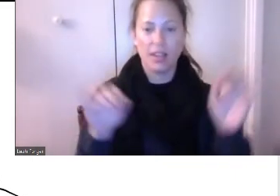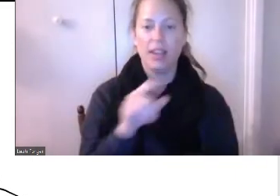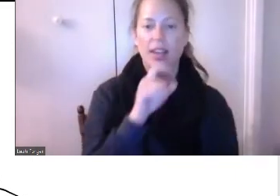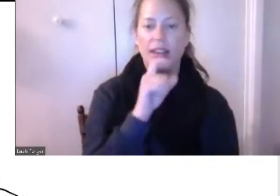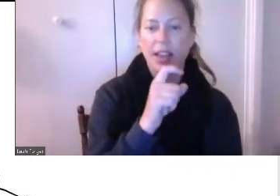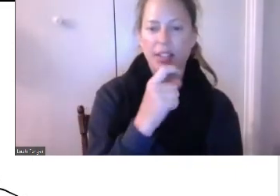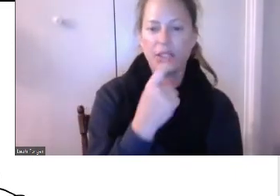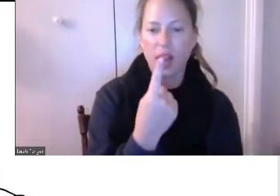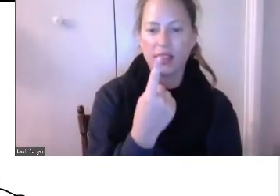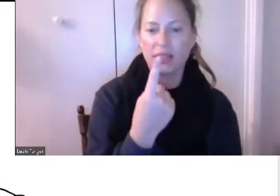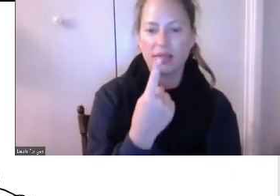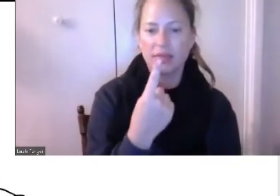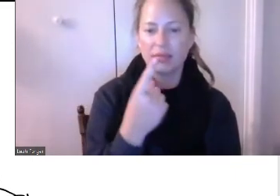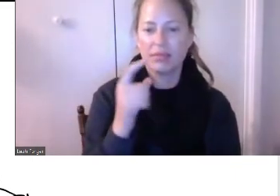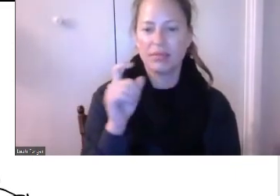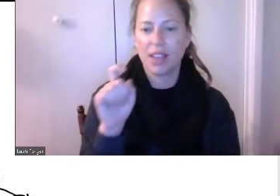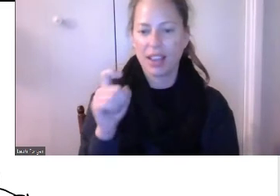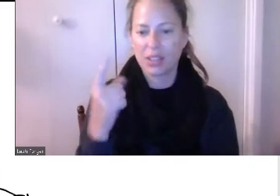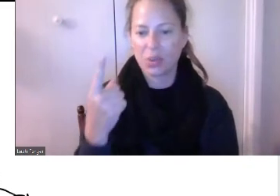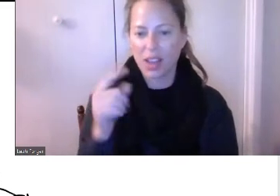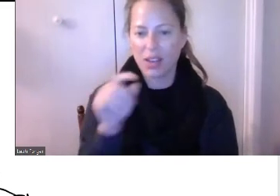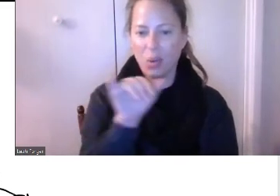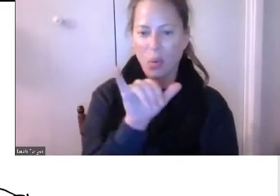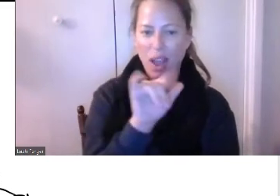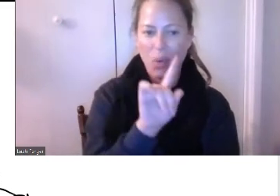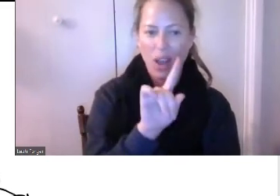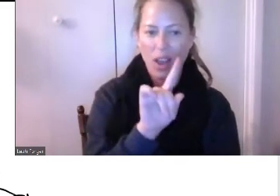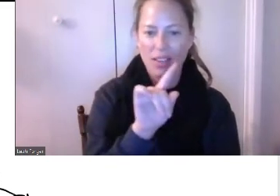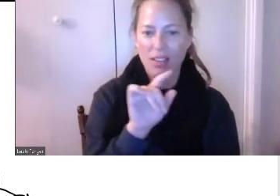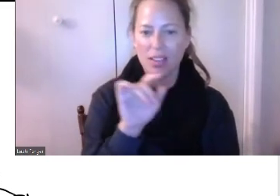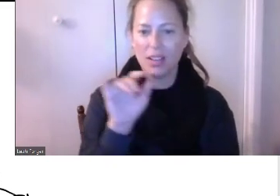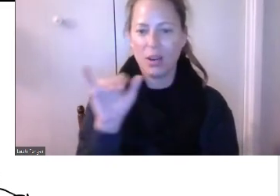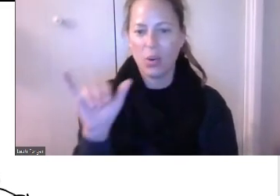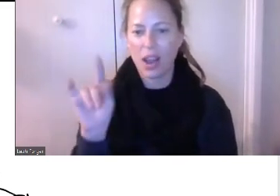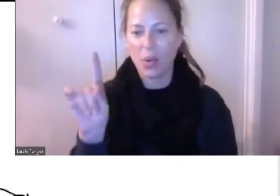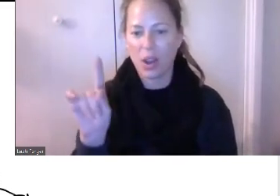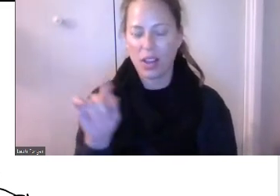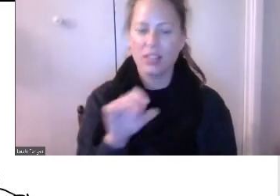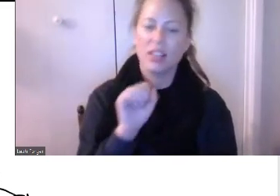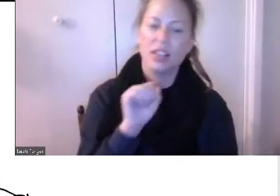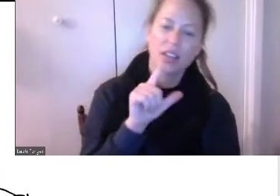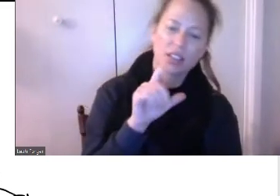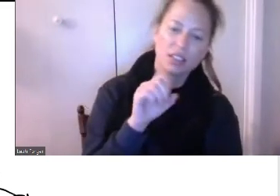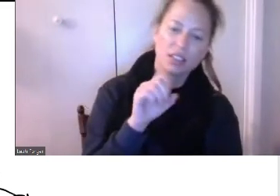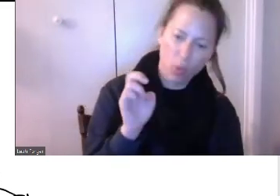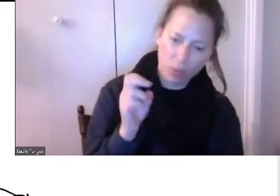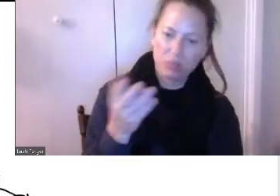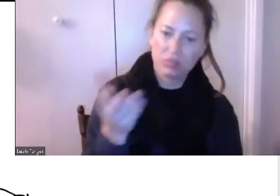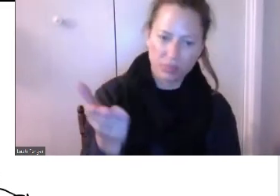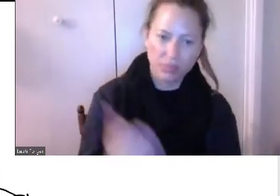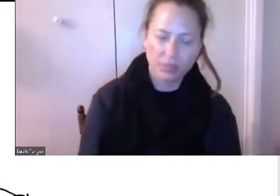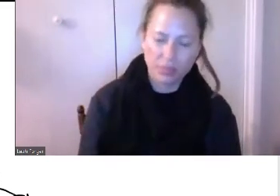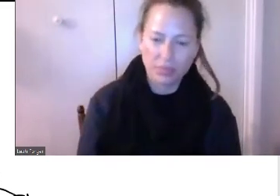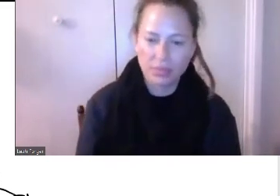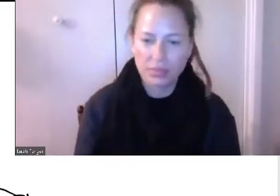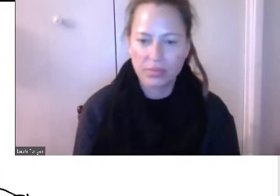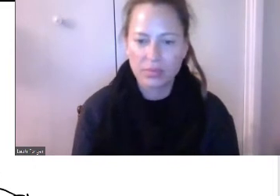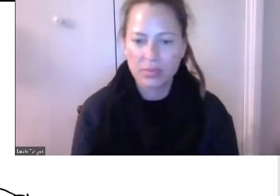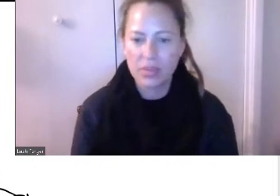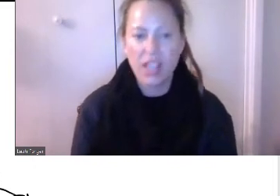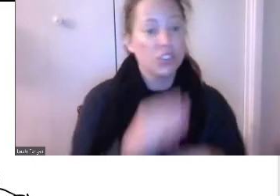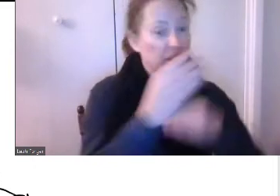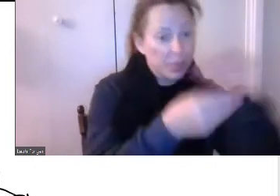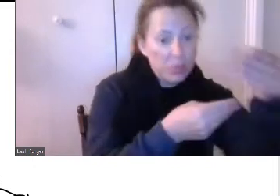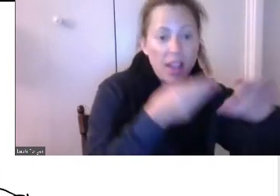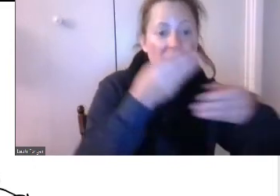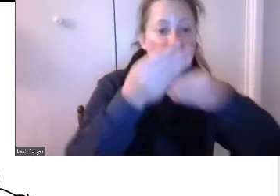my x1, here's my y1, here's my y1, and here's my slope, here's my slope. Okay, you're going to